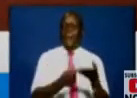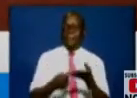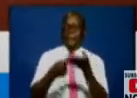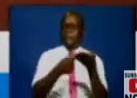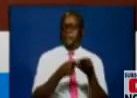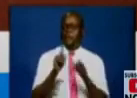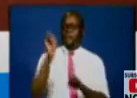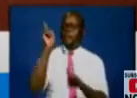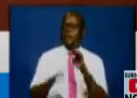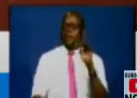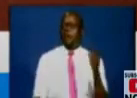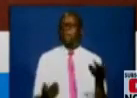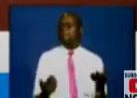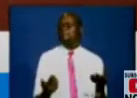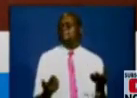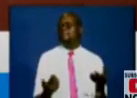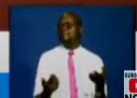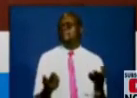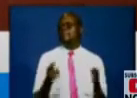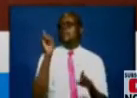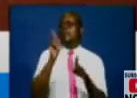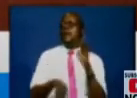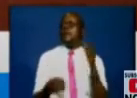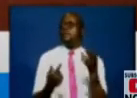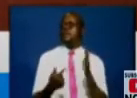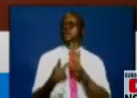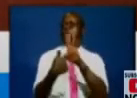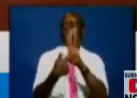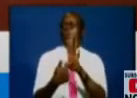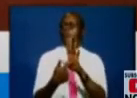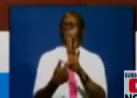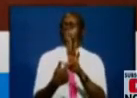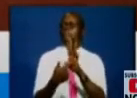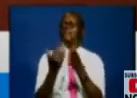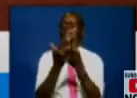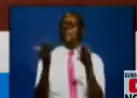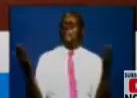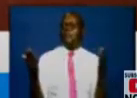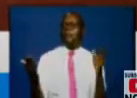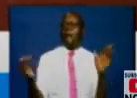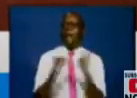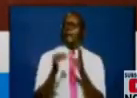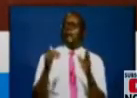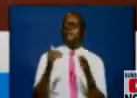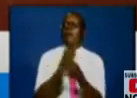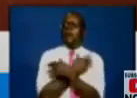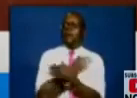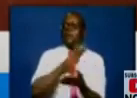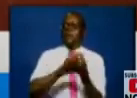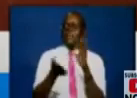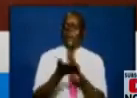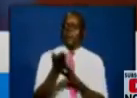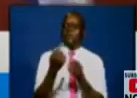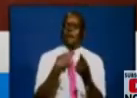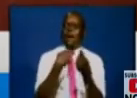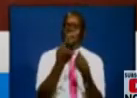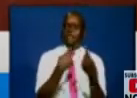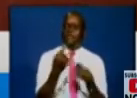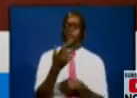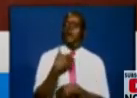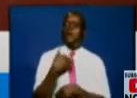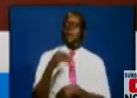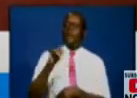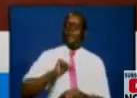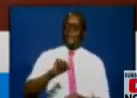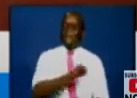cannot impute improper motive on your colleagues without a substantive motion. I want Senator